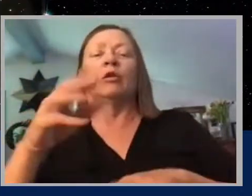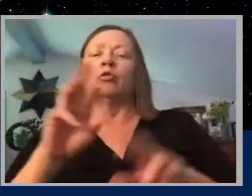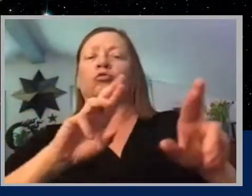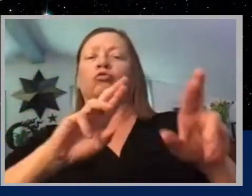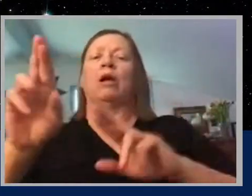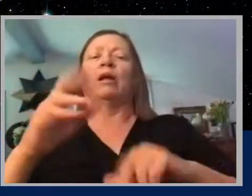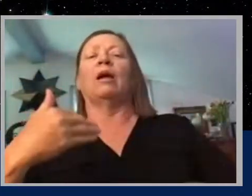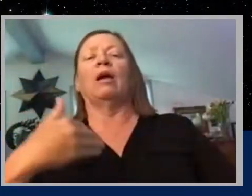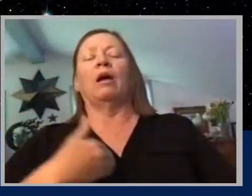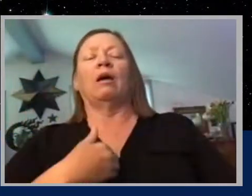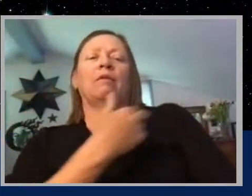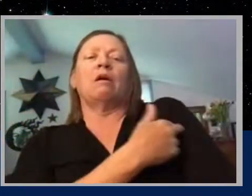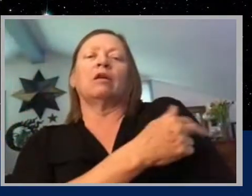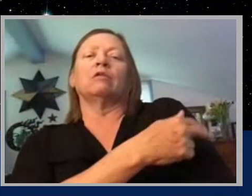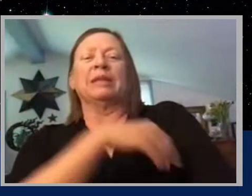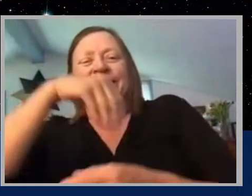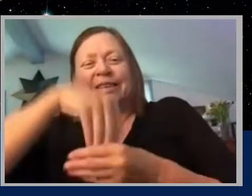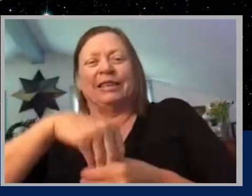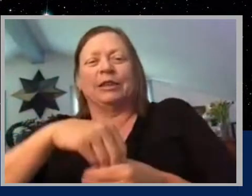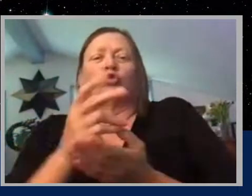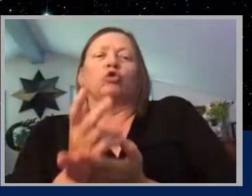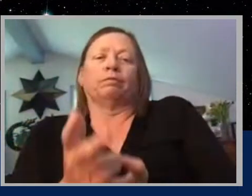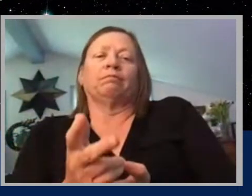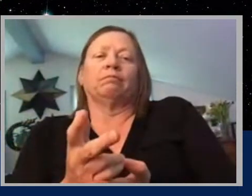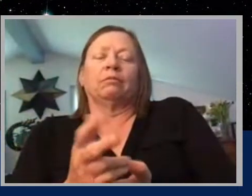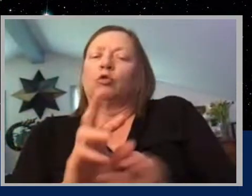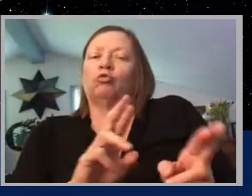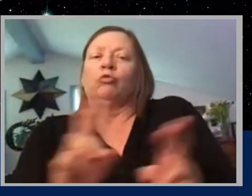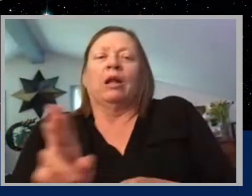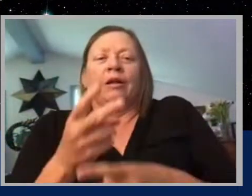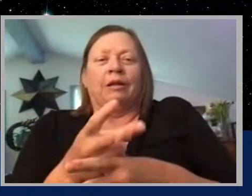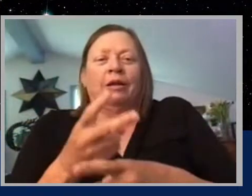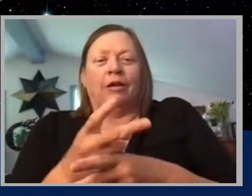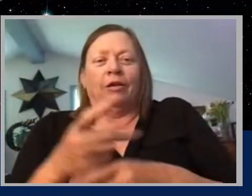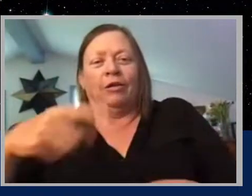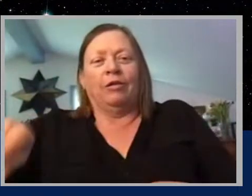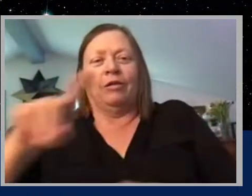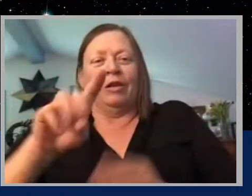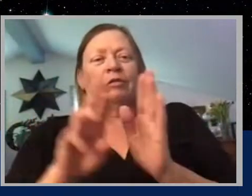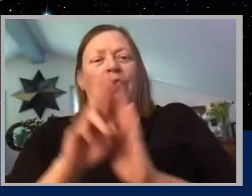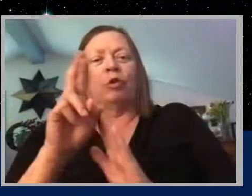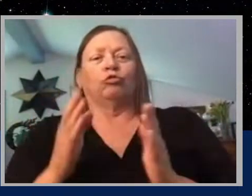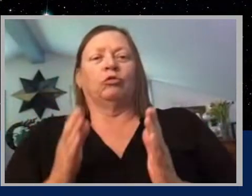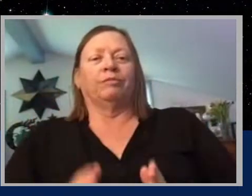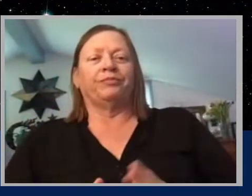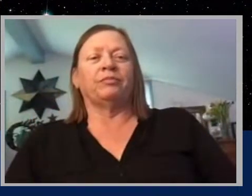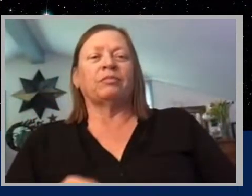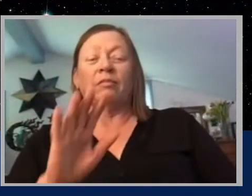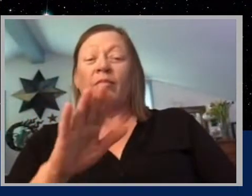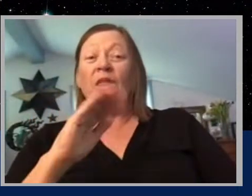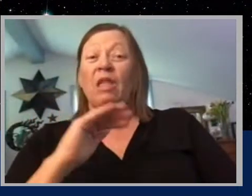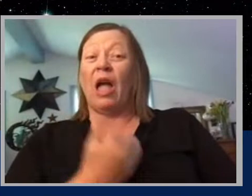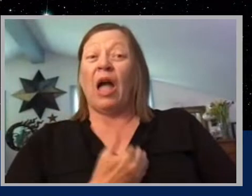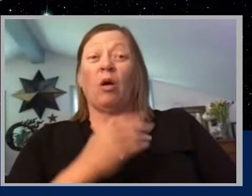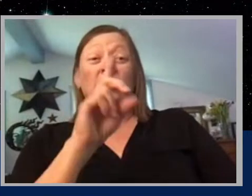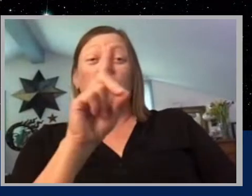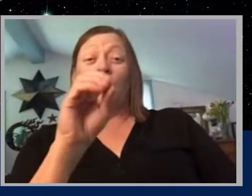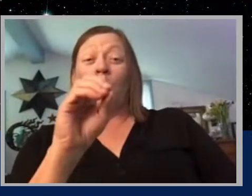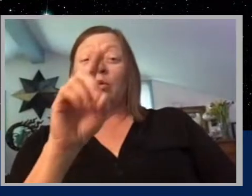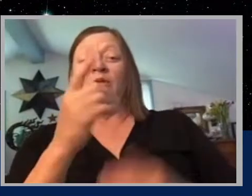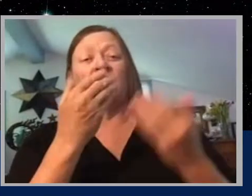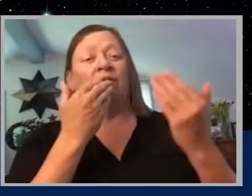at the Pacific. They have been incredible team members, and we're actually co-lead the